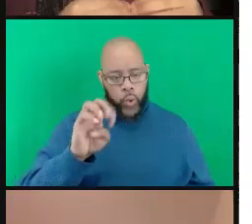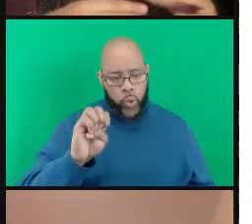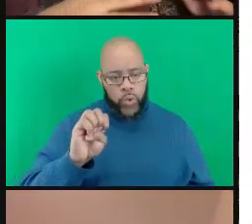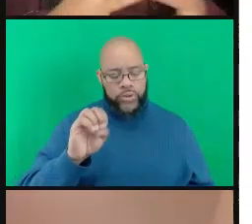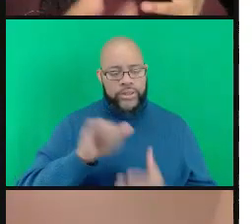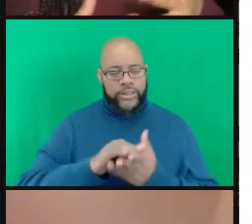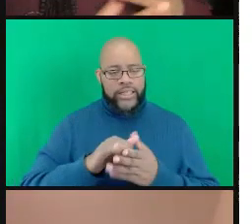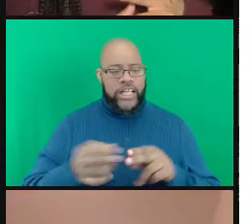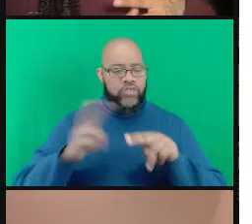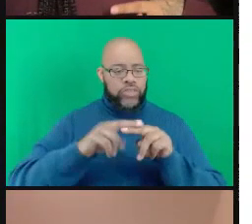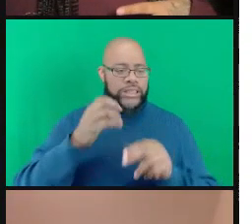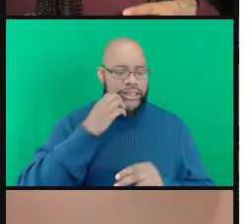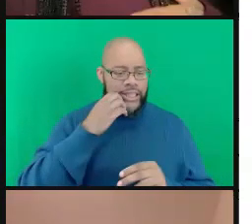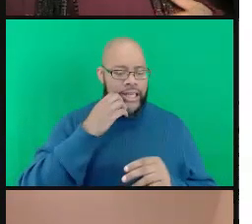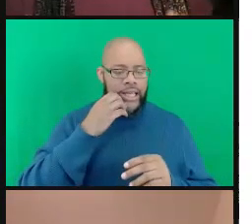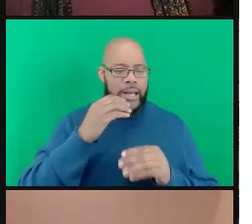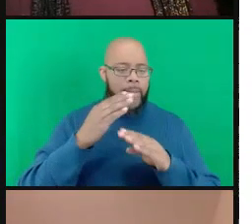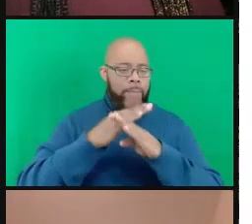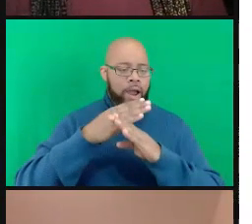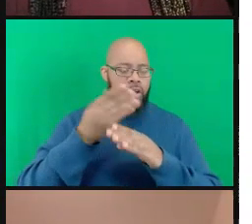integrity or repair from injury.